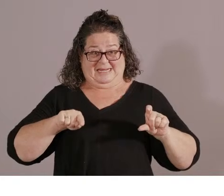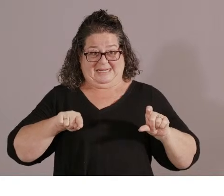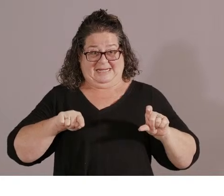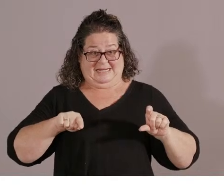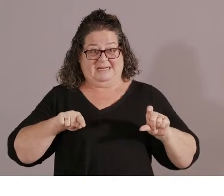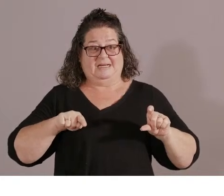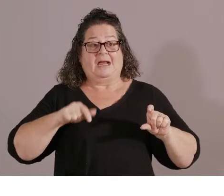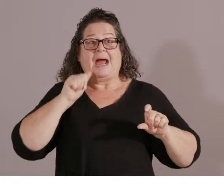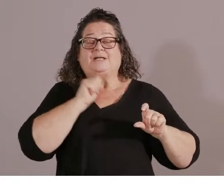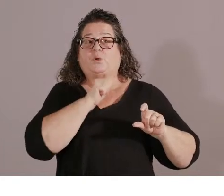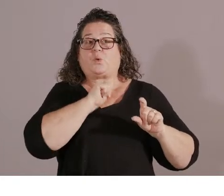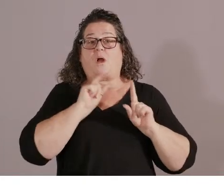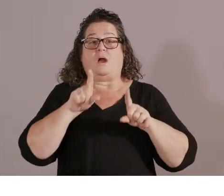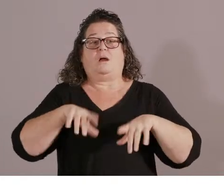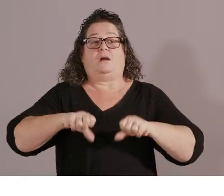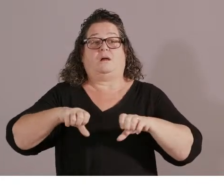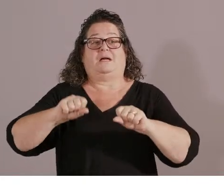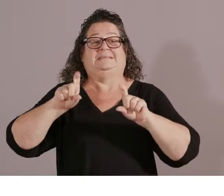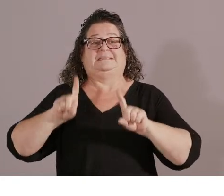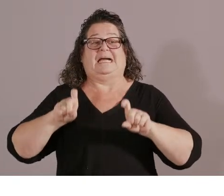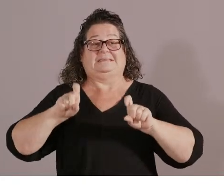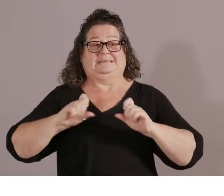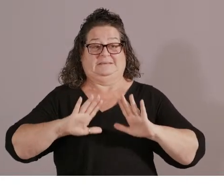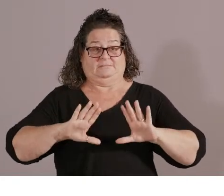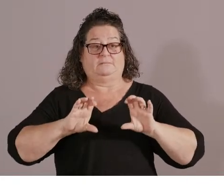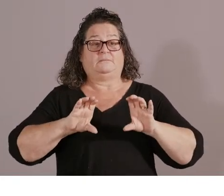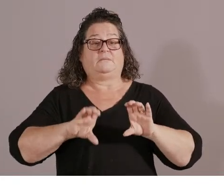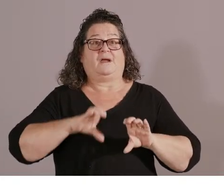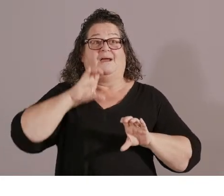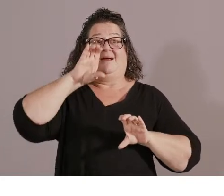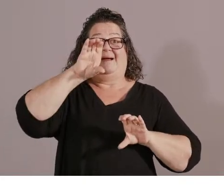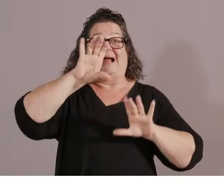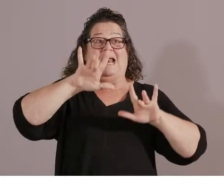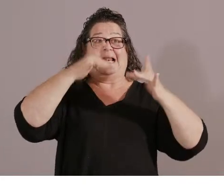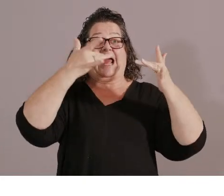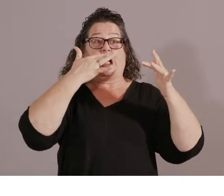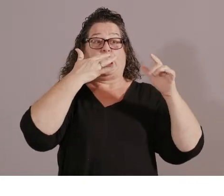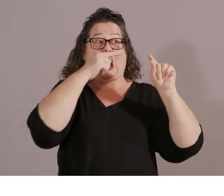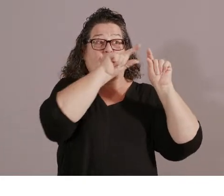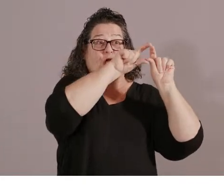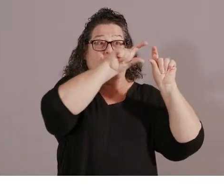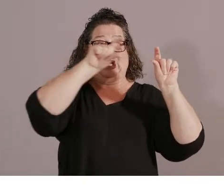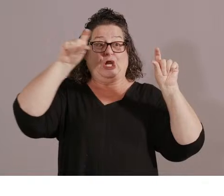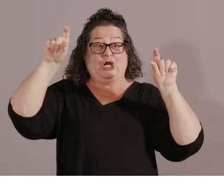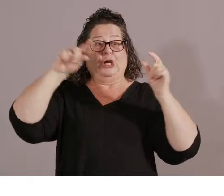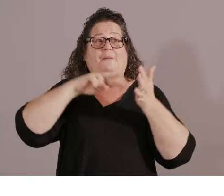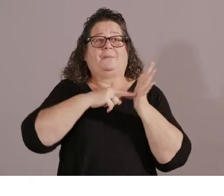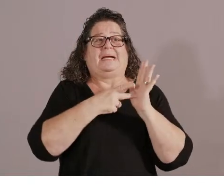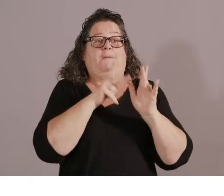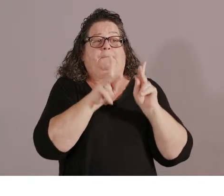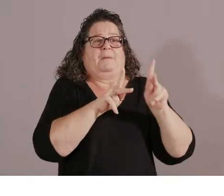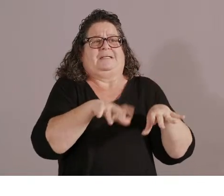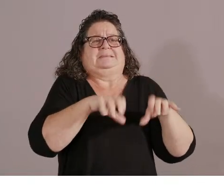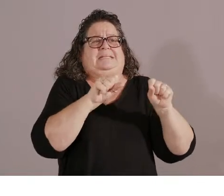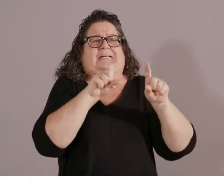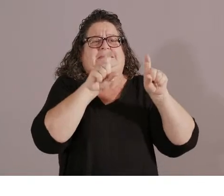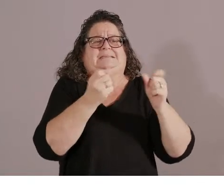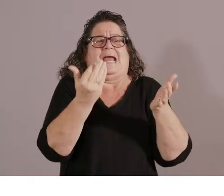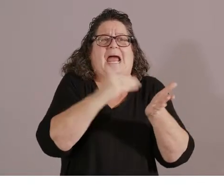tested, and the lighter gray bars indicate tests that were performed that week on repeats. So Arizonans that have already